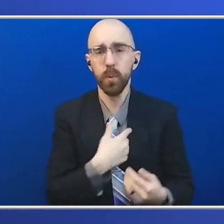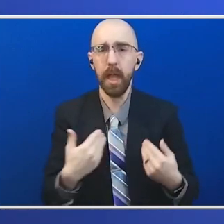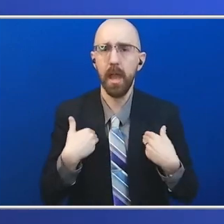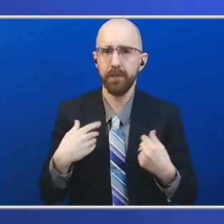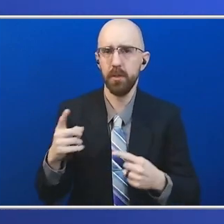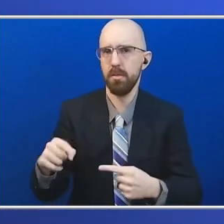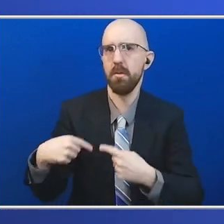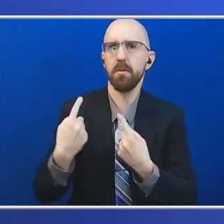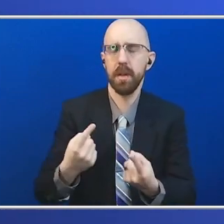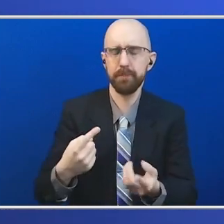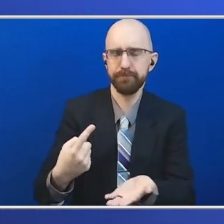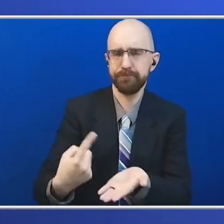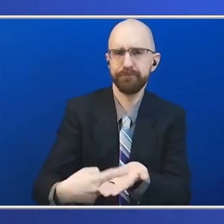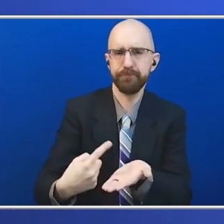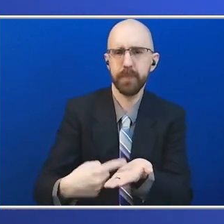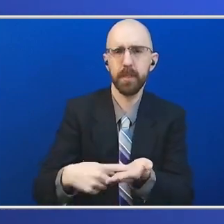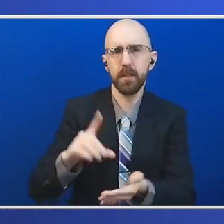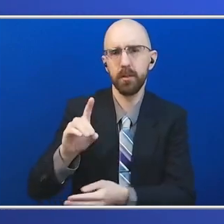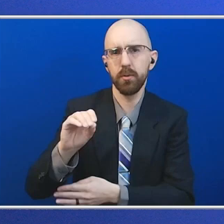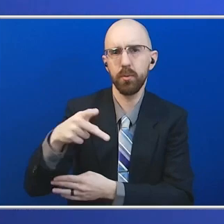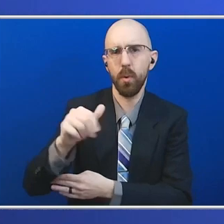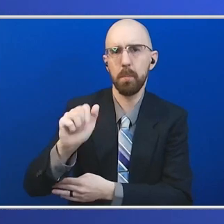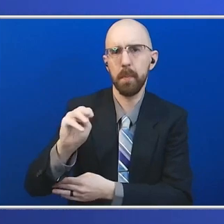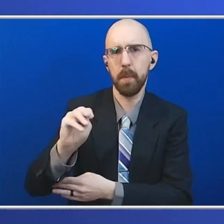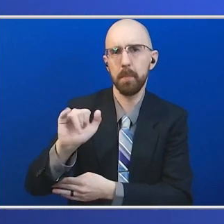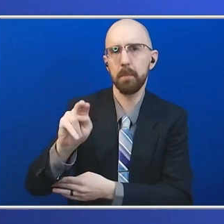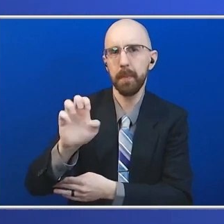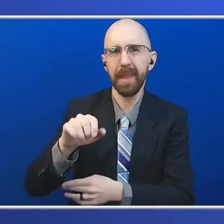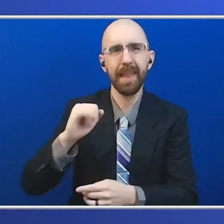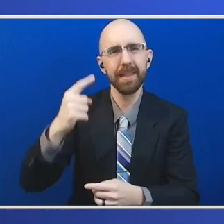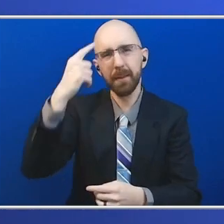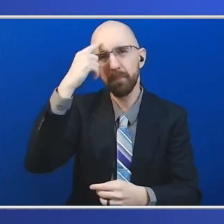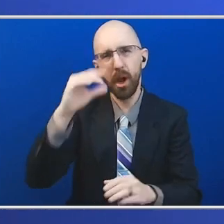about dopamine as the main neurochemical that's involved in